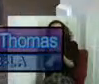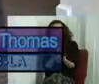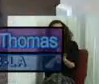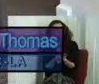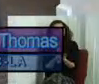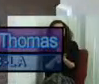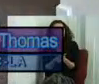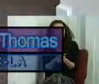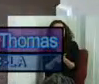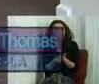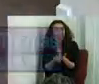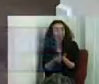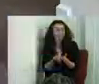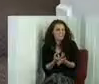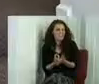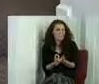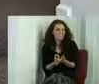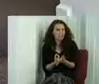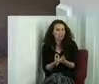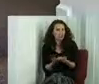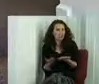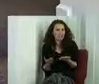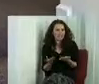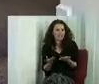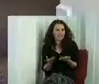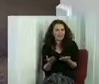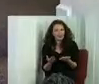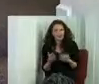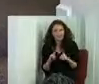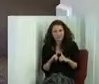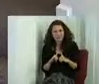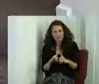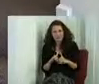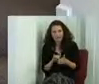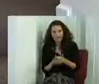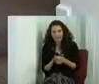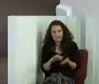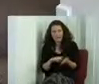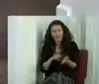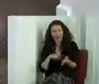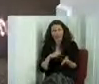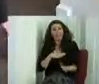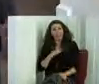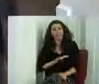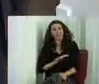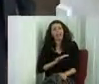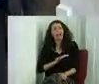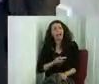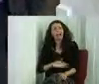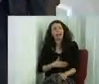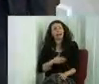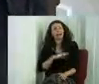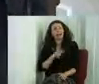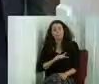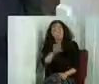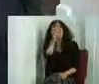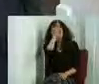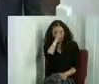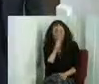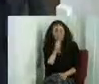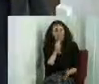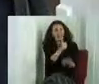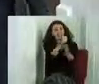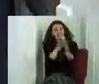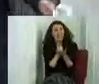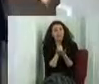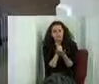that abundance, then does that mean that somehow we've upset God? That somehow God is not happy with us? And that